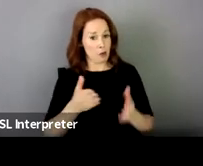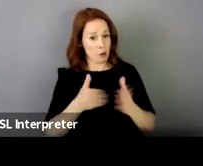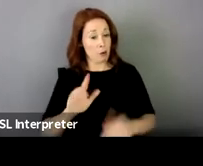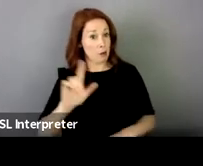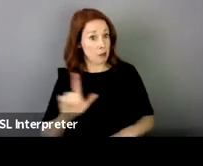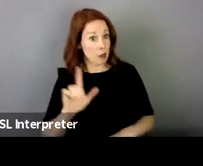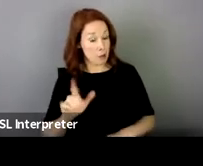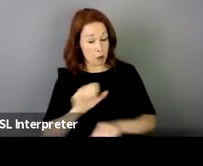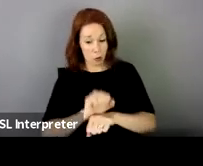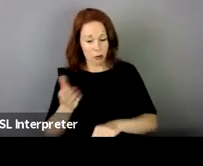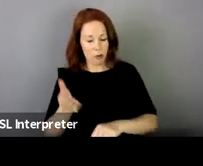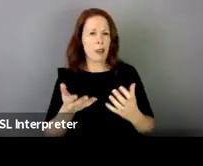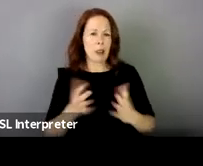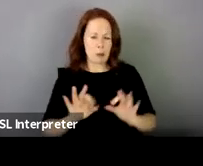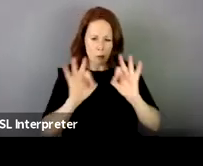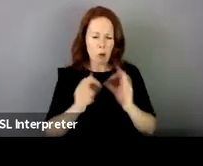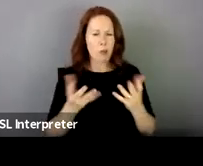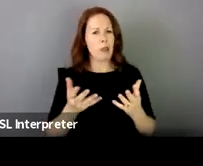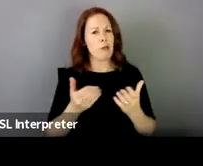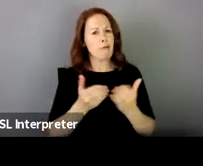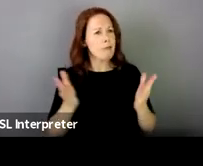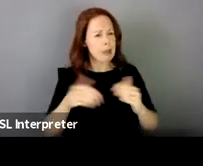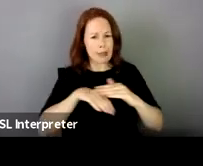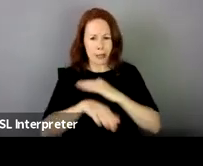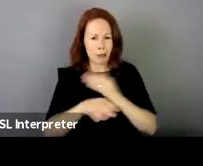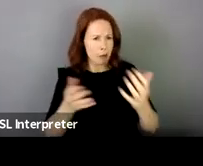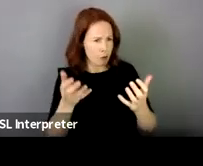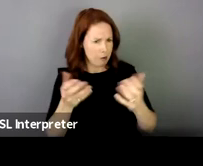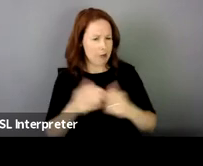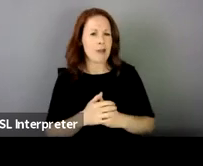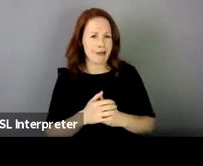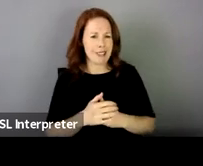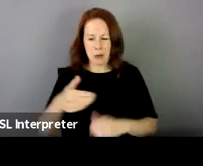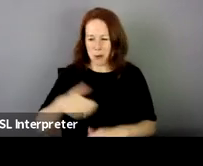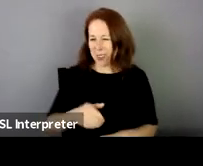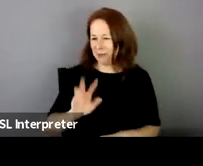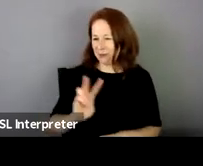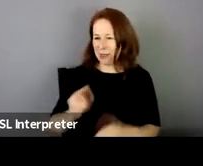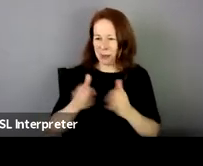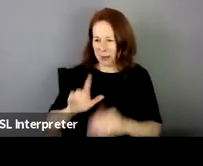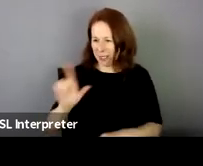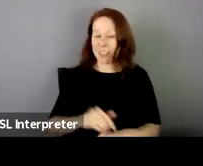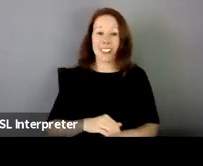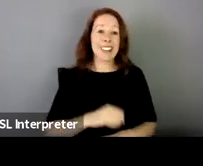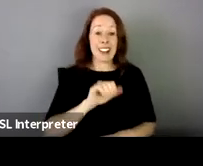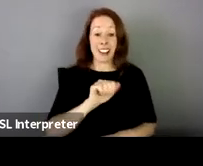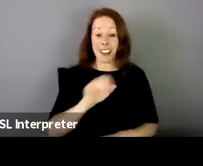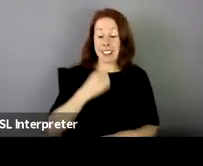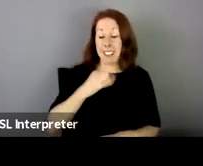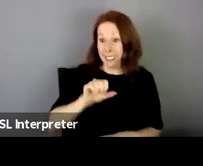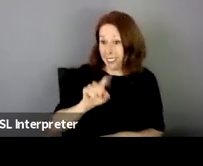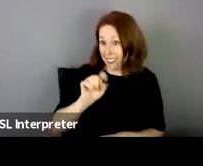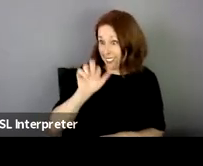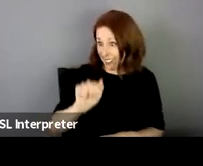Library. Welcome, Vancouver Public Library. And Anya said, yes, Tara, those were your posts she was following. Or they were